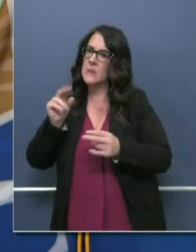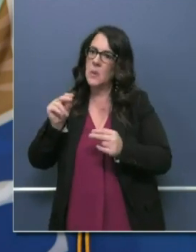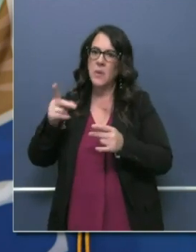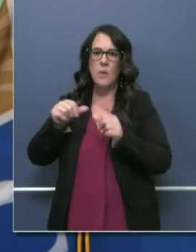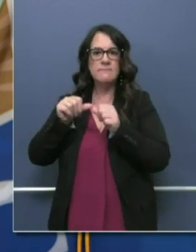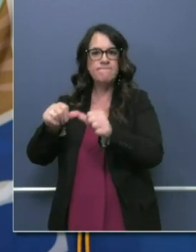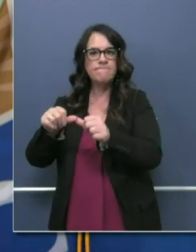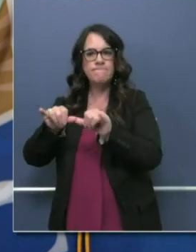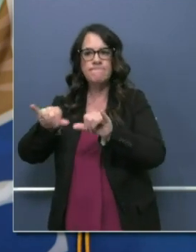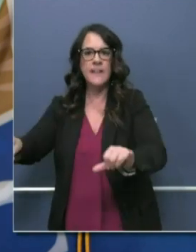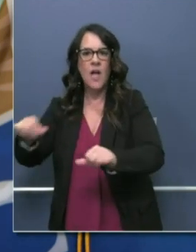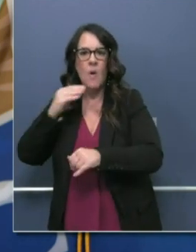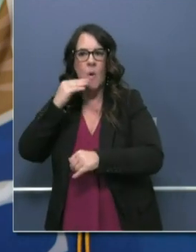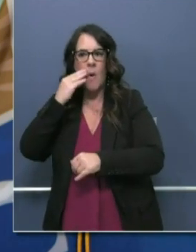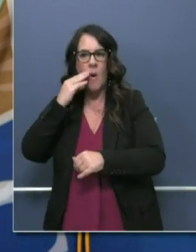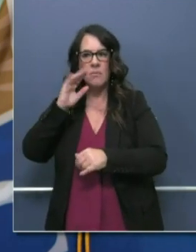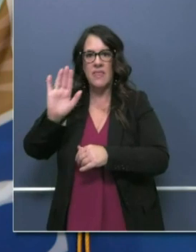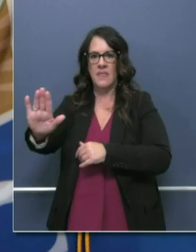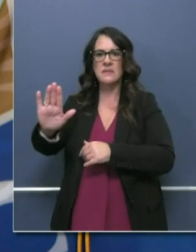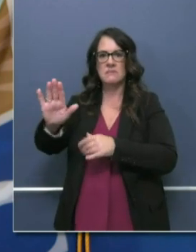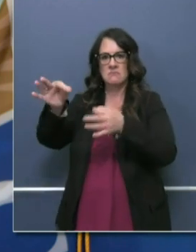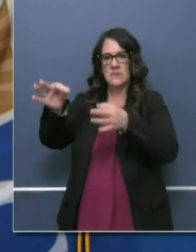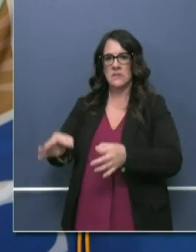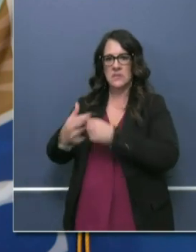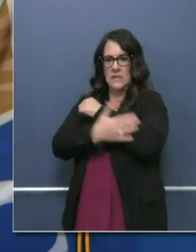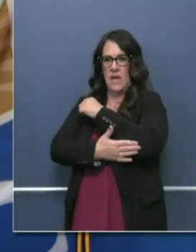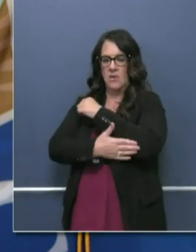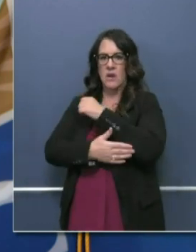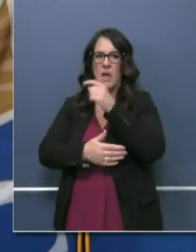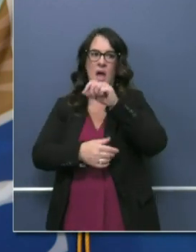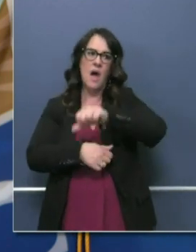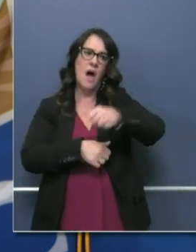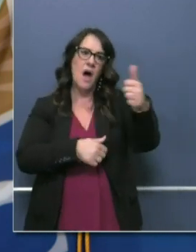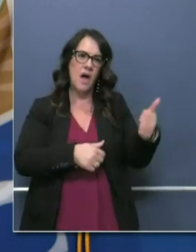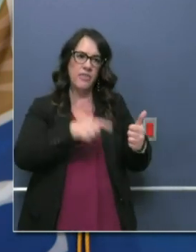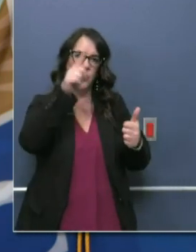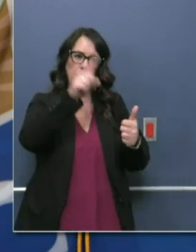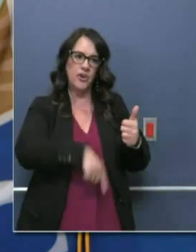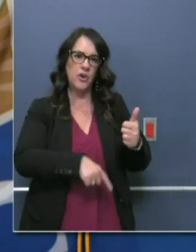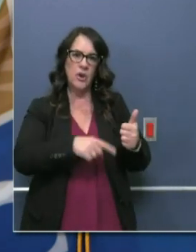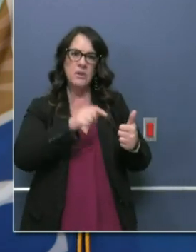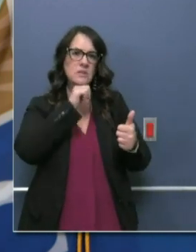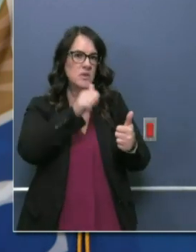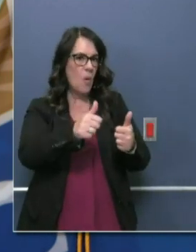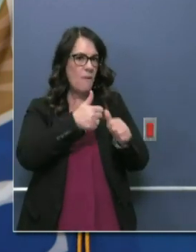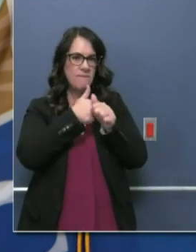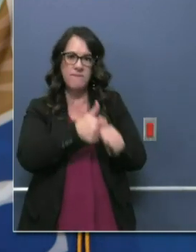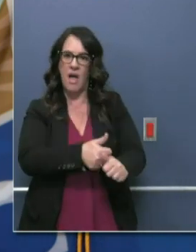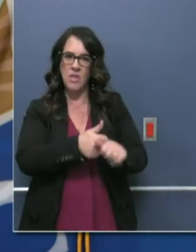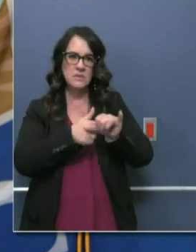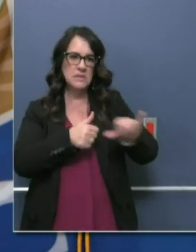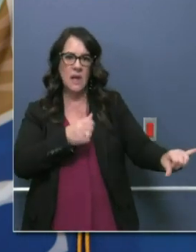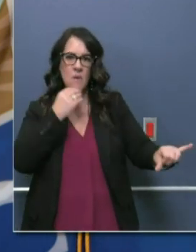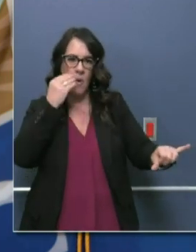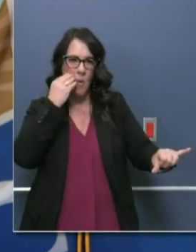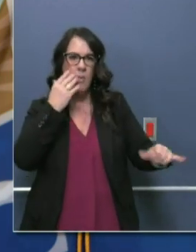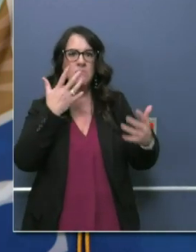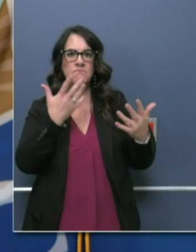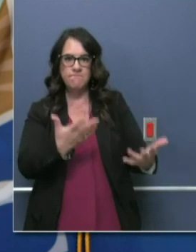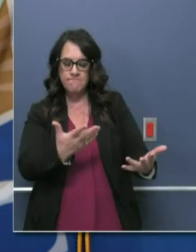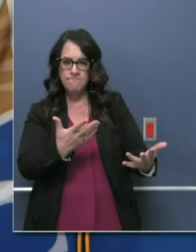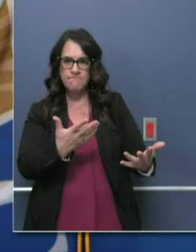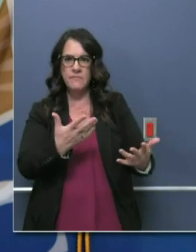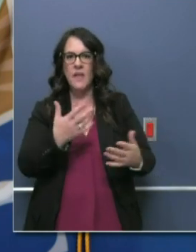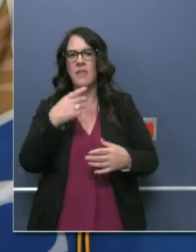can continue to do that. For those that have not, they can quickly come into compliance as early as Thursday when they